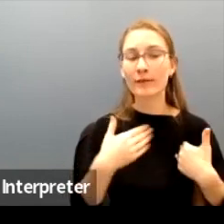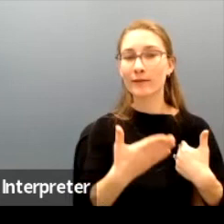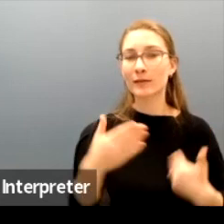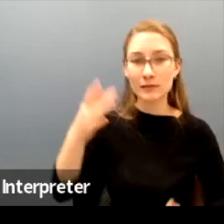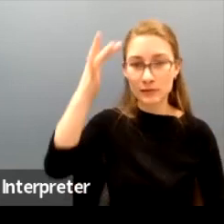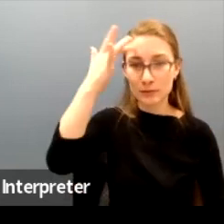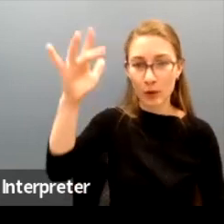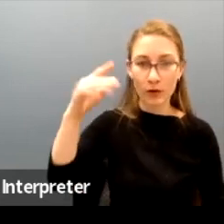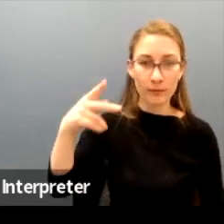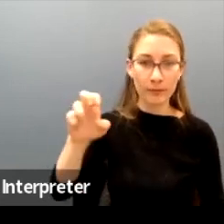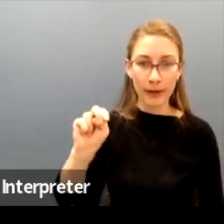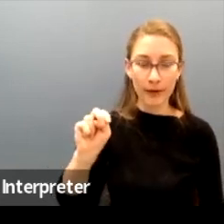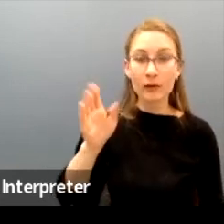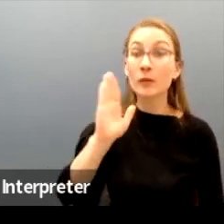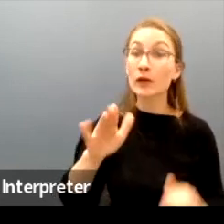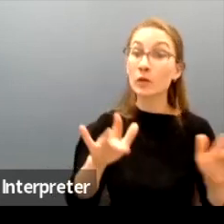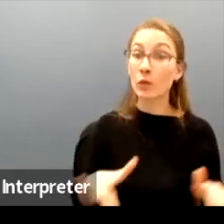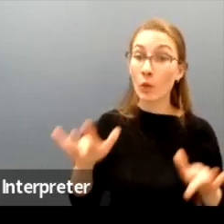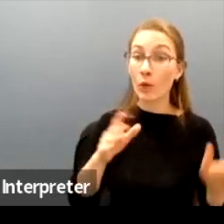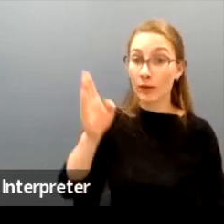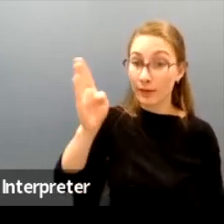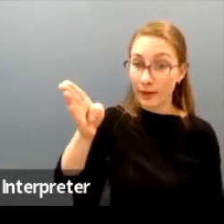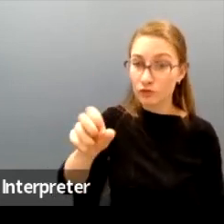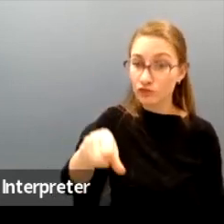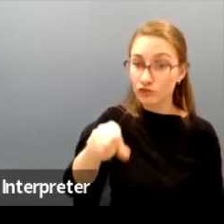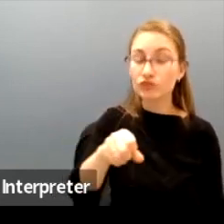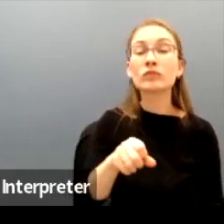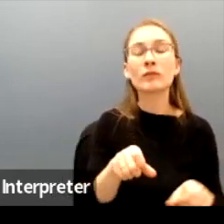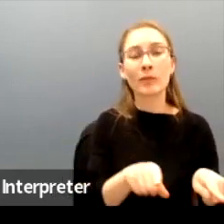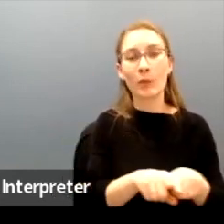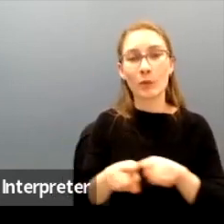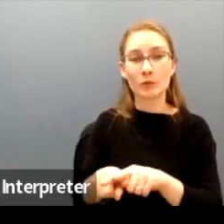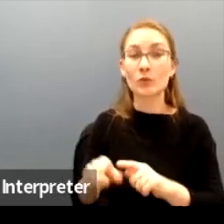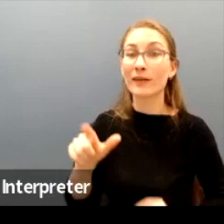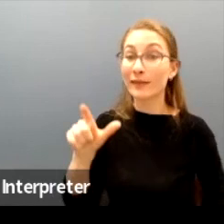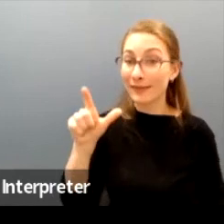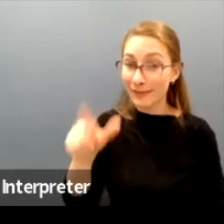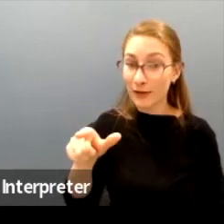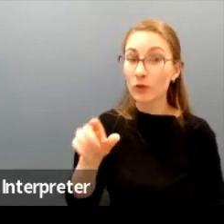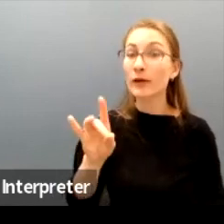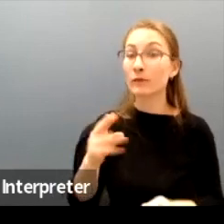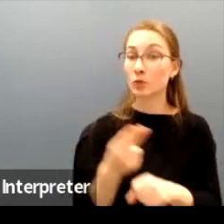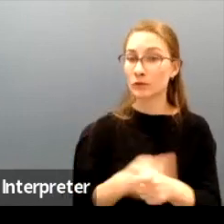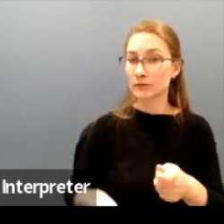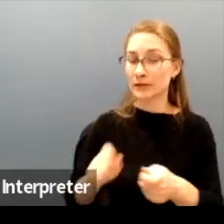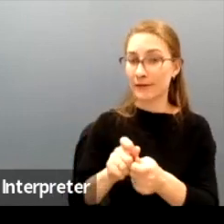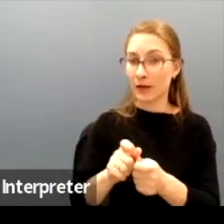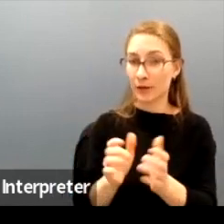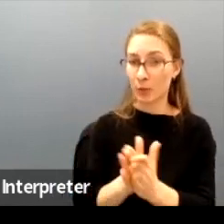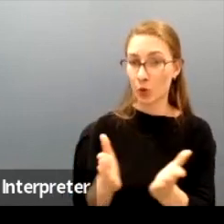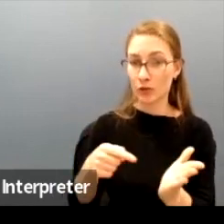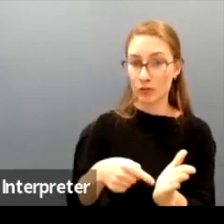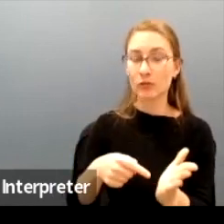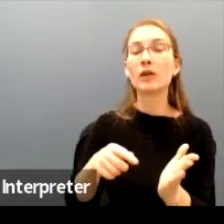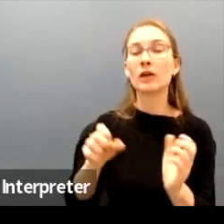not only record the lecture, but you will also be able to, when you go back home, using a specific notebook, you can click on the playback button and you